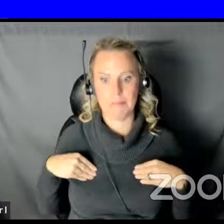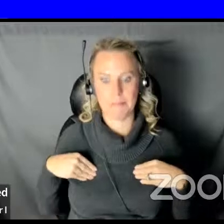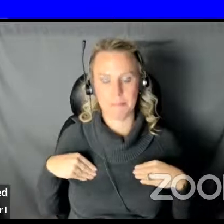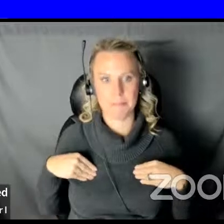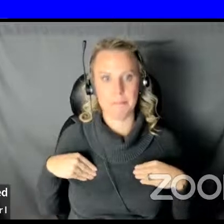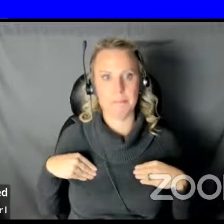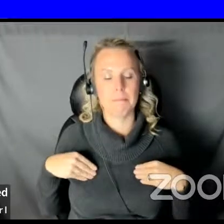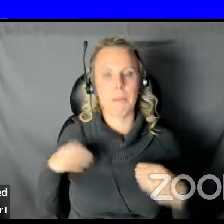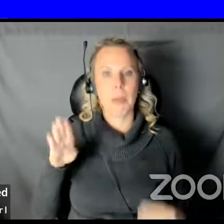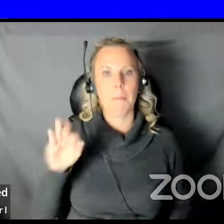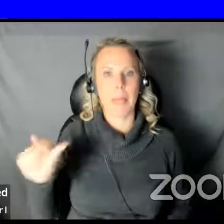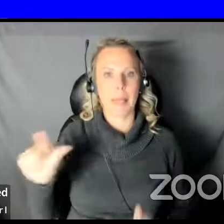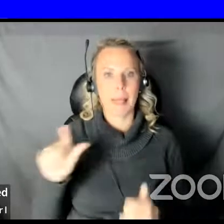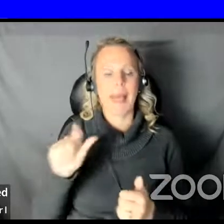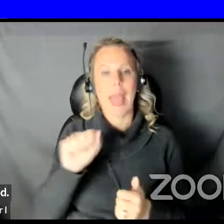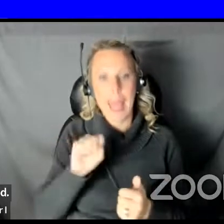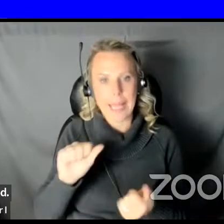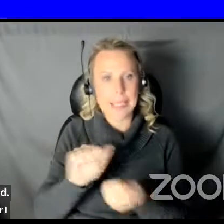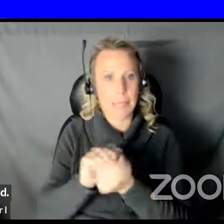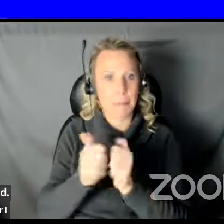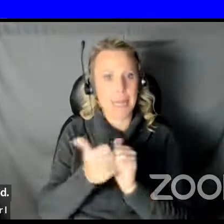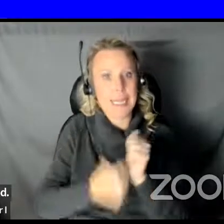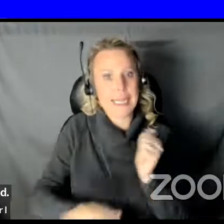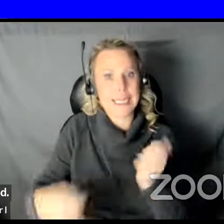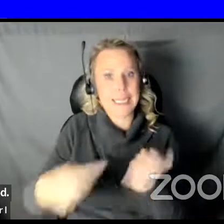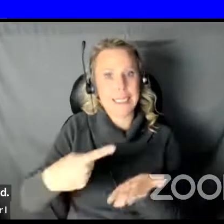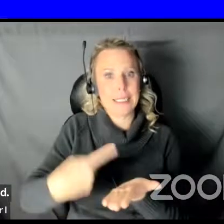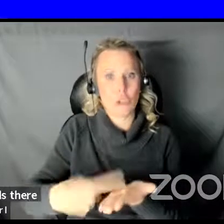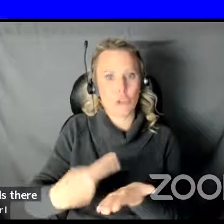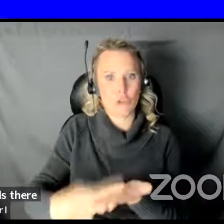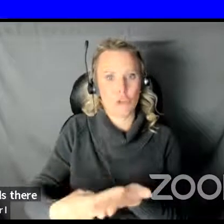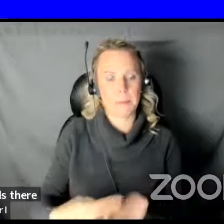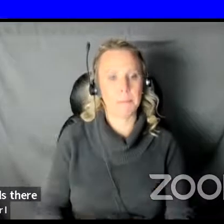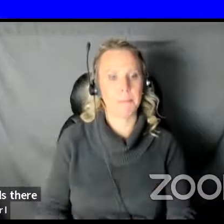We have the bill as amended. Is there discussion?